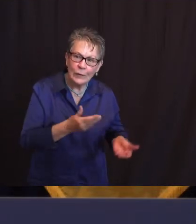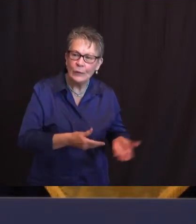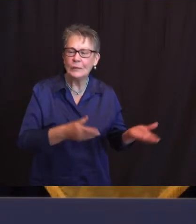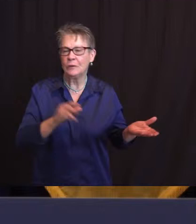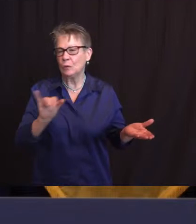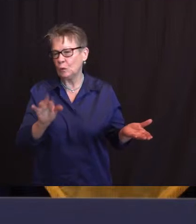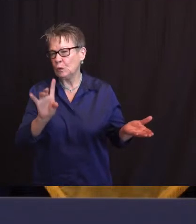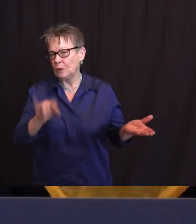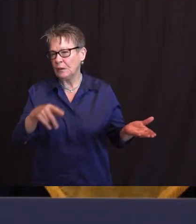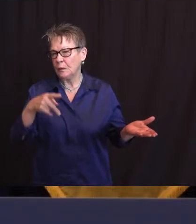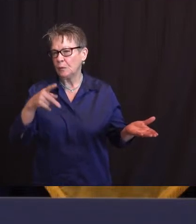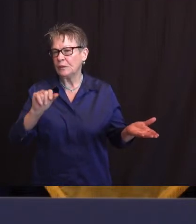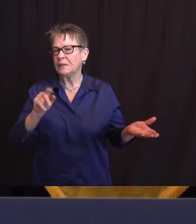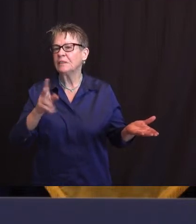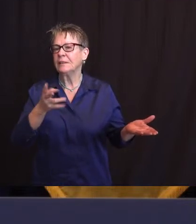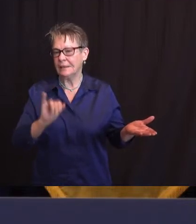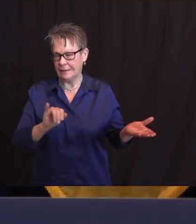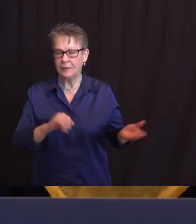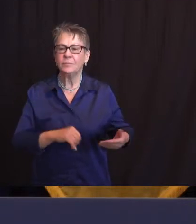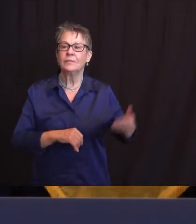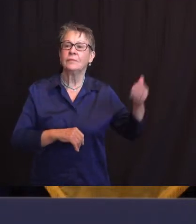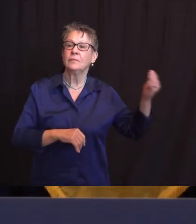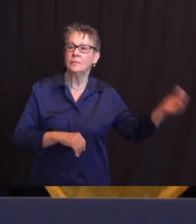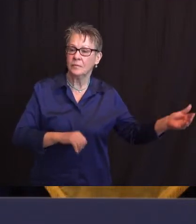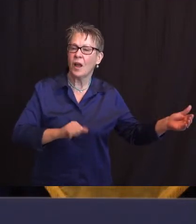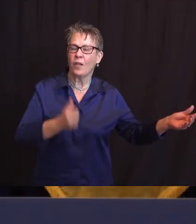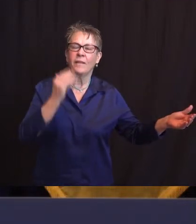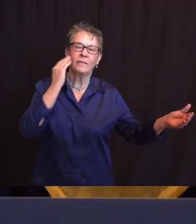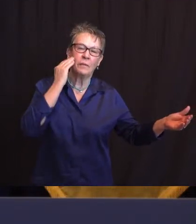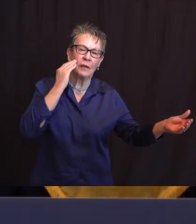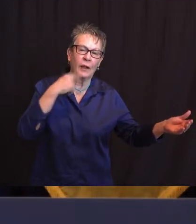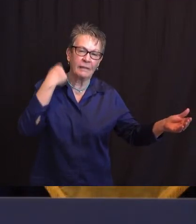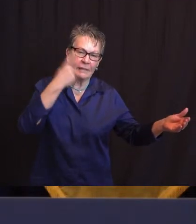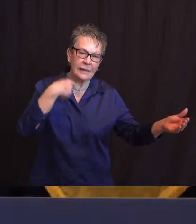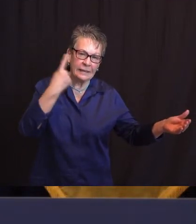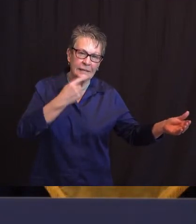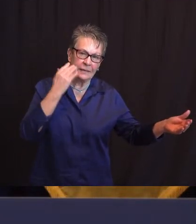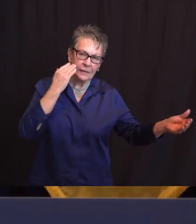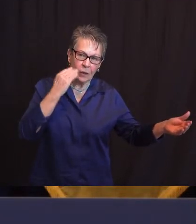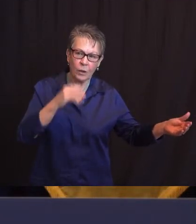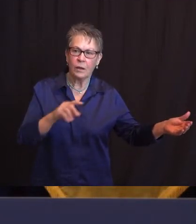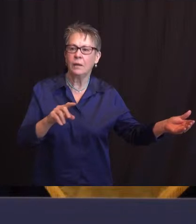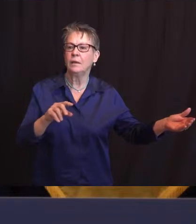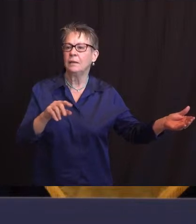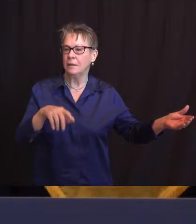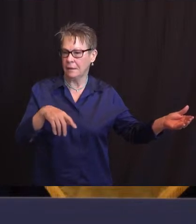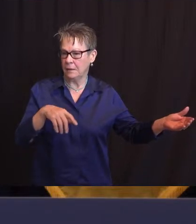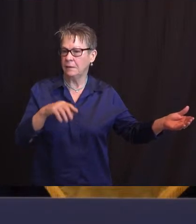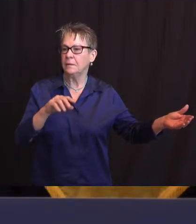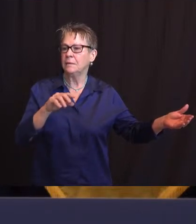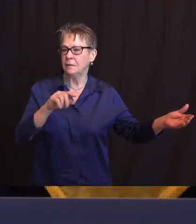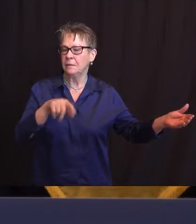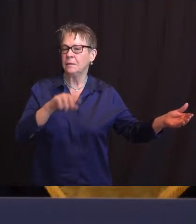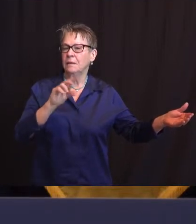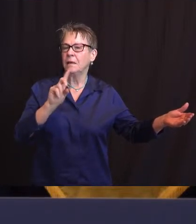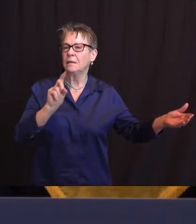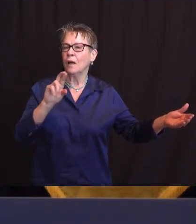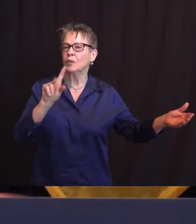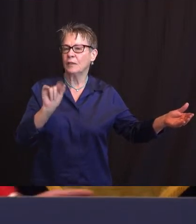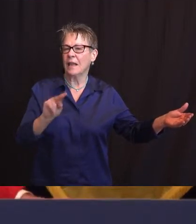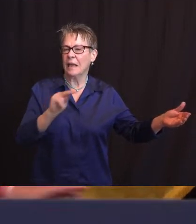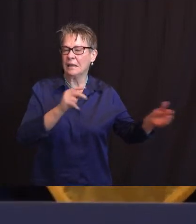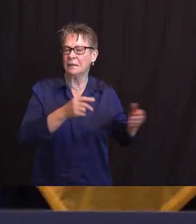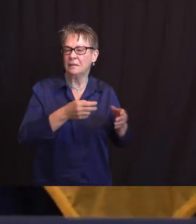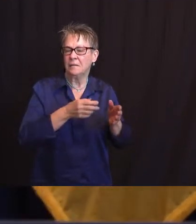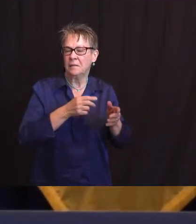Persicelli. To her right, another familiar face, the state's epidemiologist, Dr. Christina Tan. Tina, great to have you here as well.